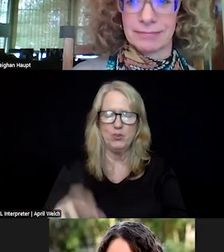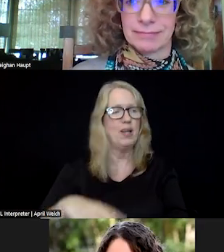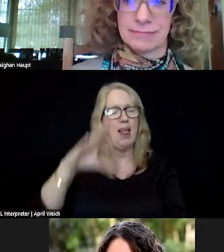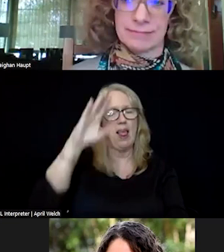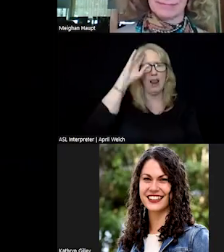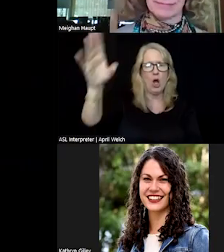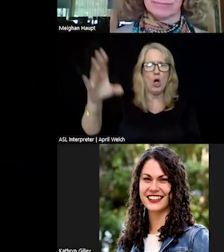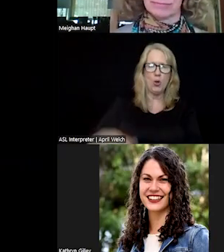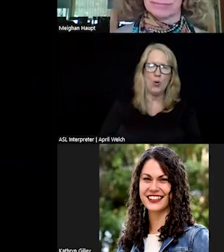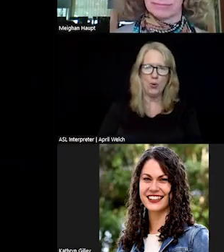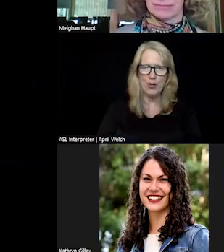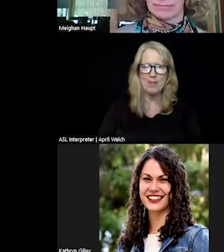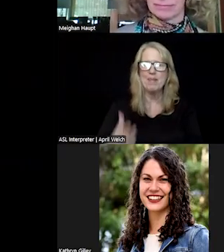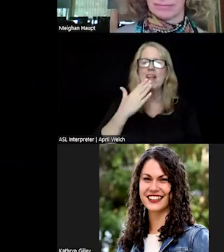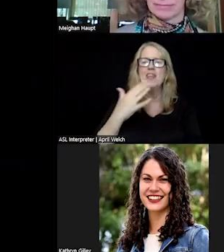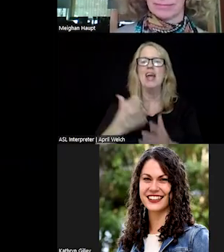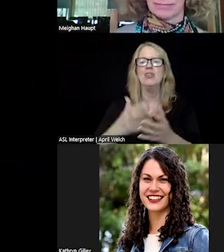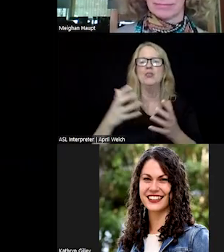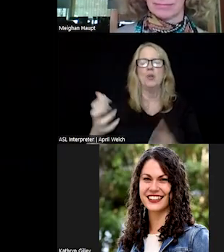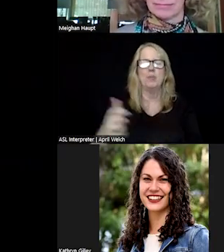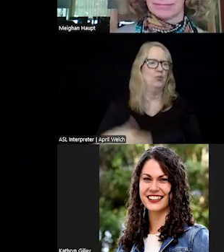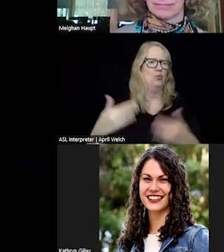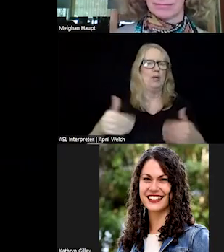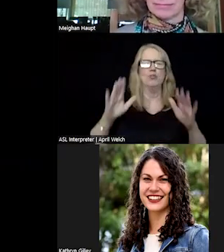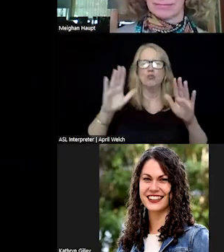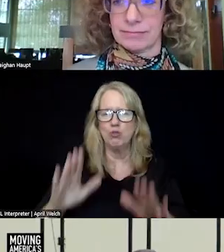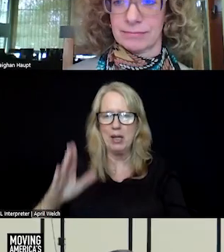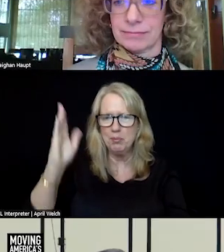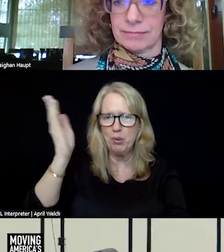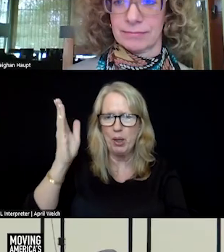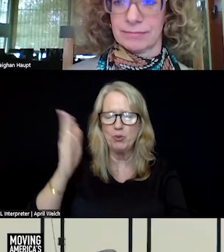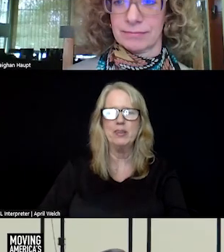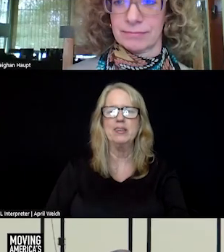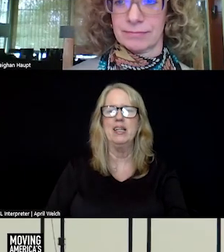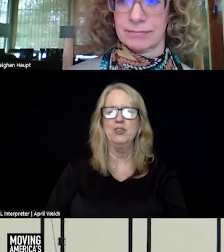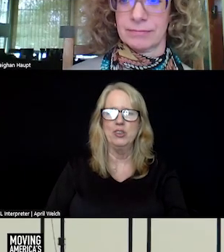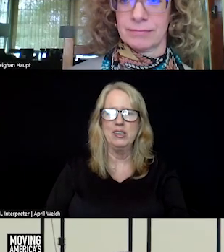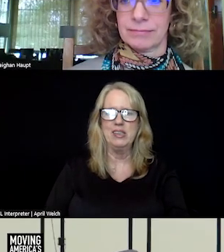Hello. Thank you so much. What a great presentation and a great